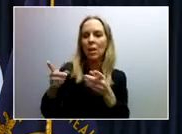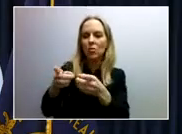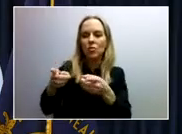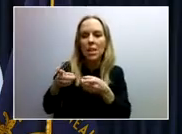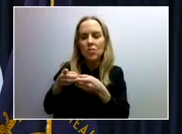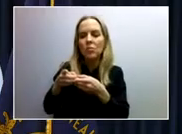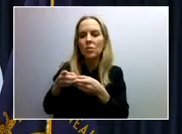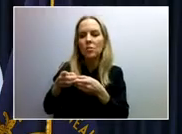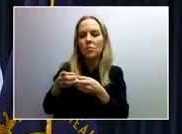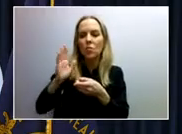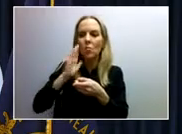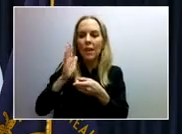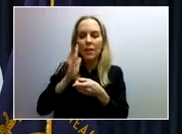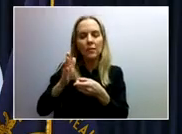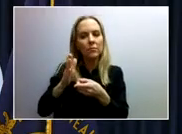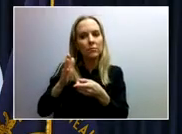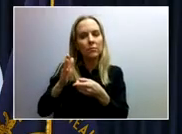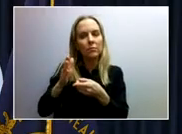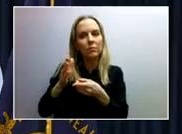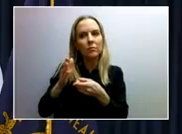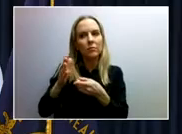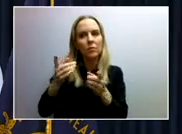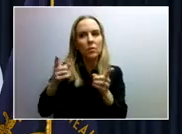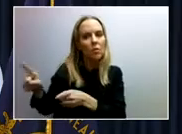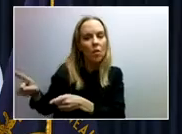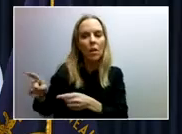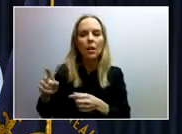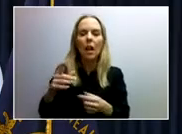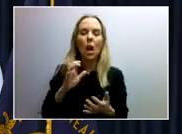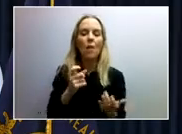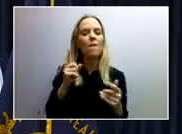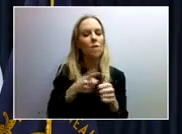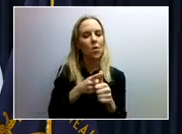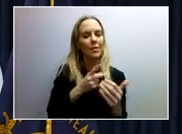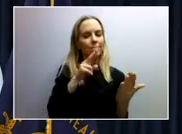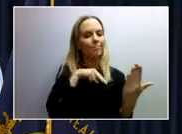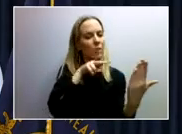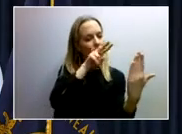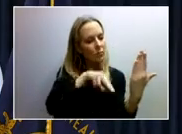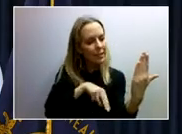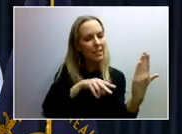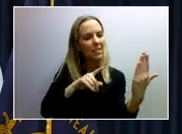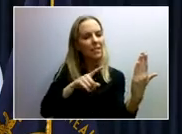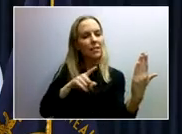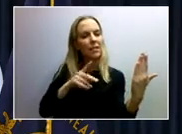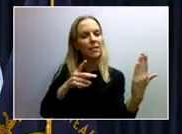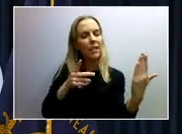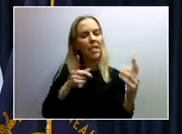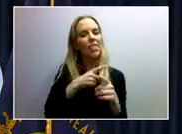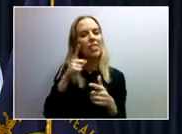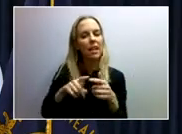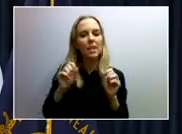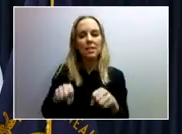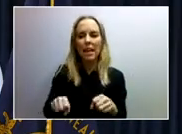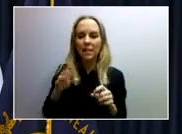be. But I will want to see it, and we'll decide from there.